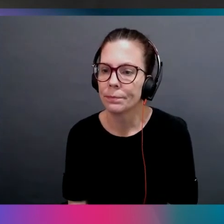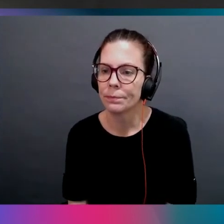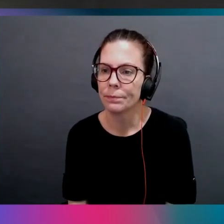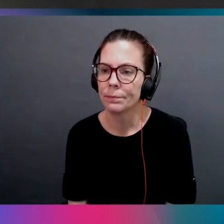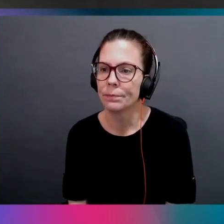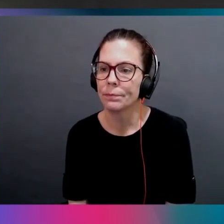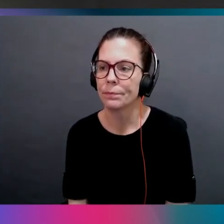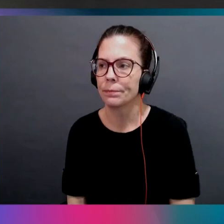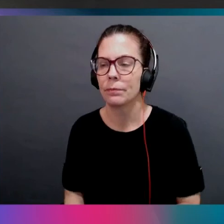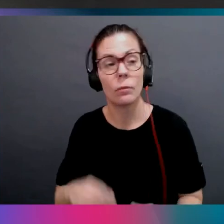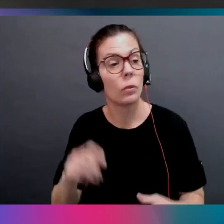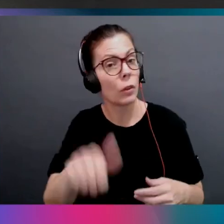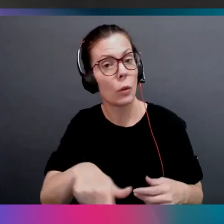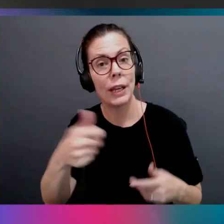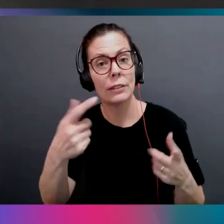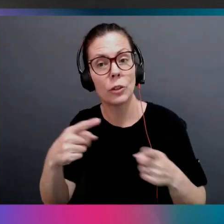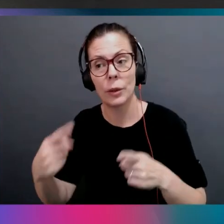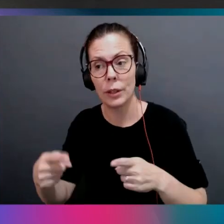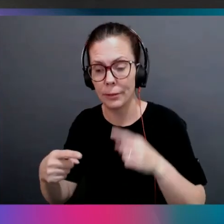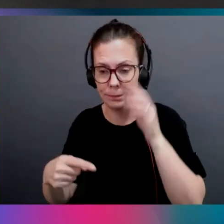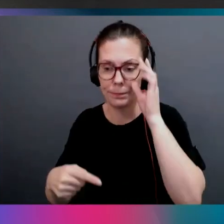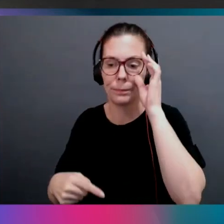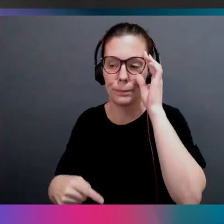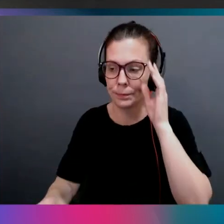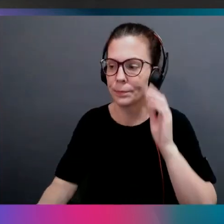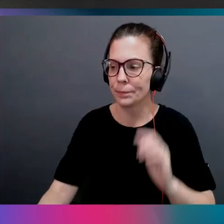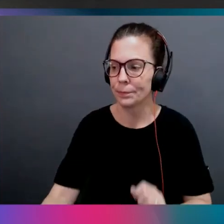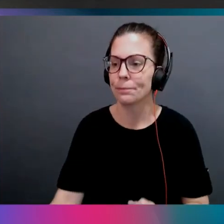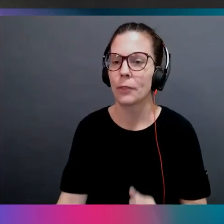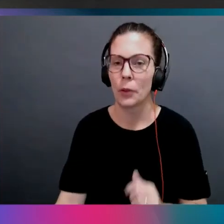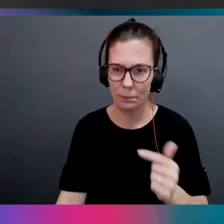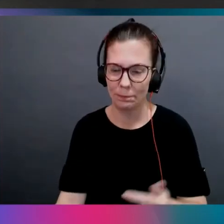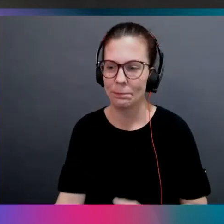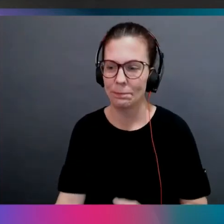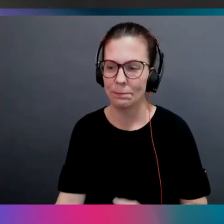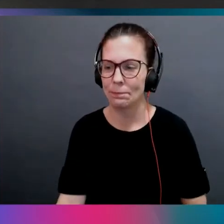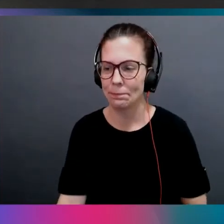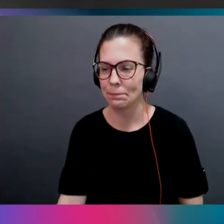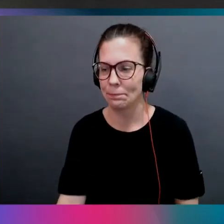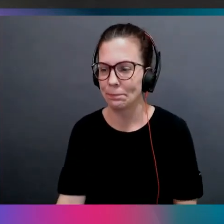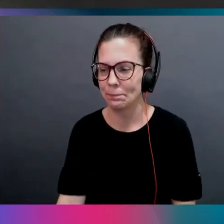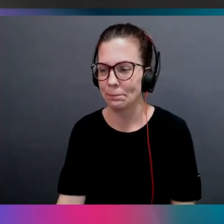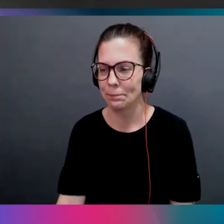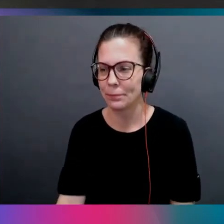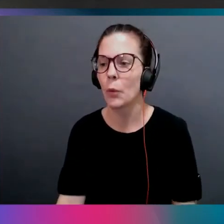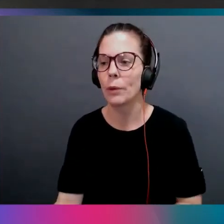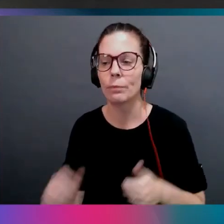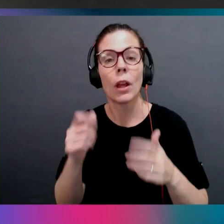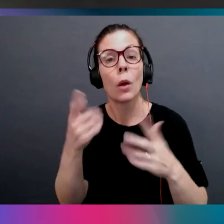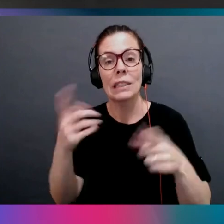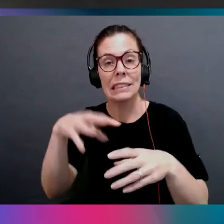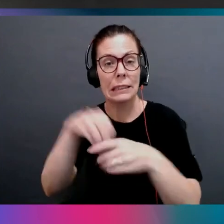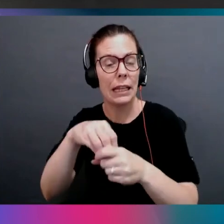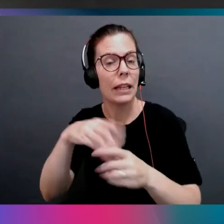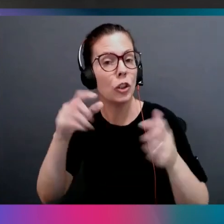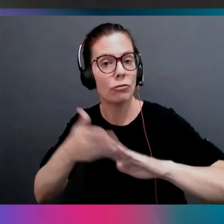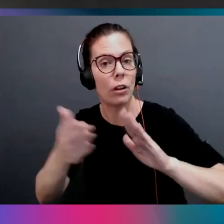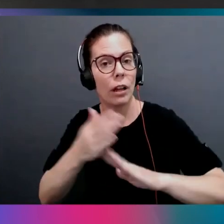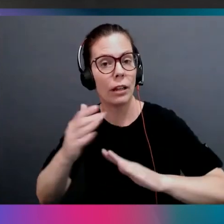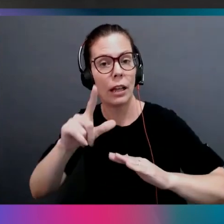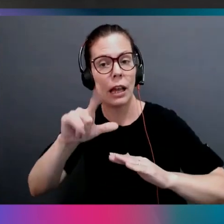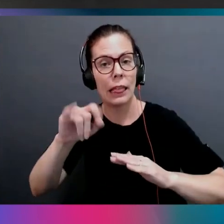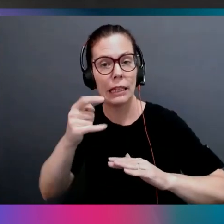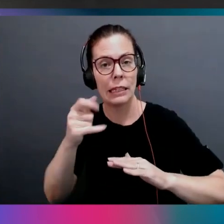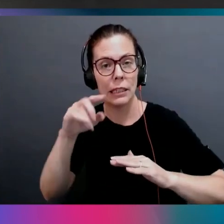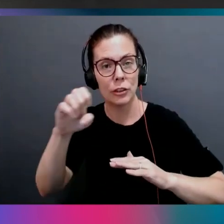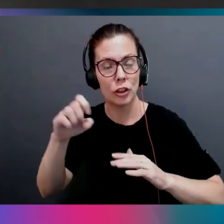What else do we have going on? And then once it's in, what's nice is that once it's in there, then you can do the run the lineage tracker